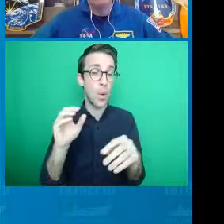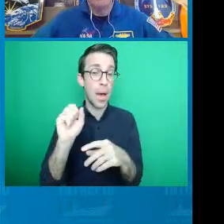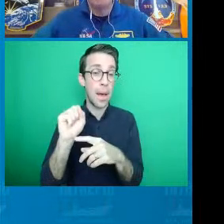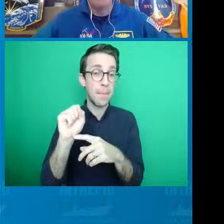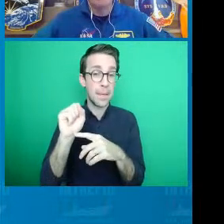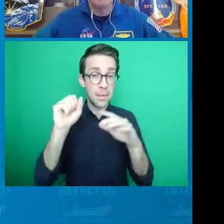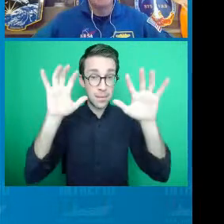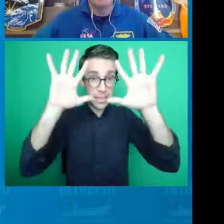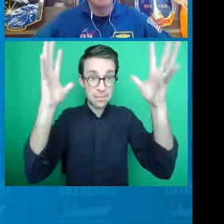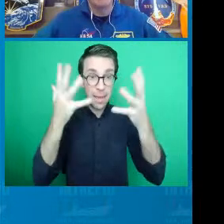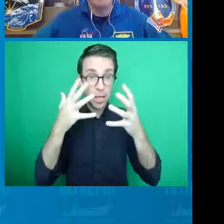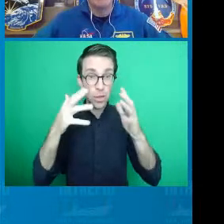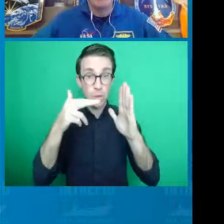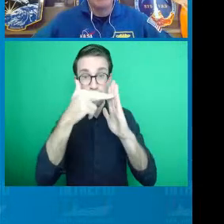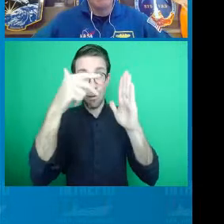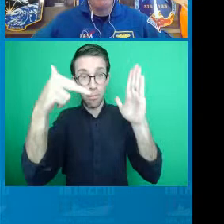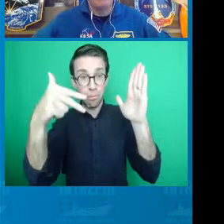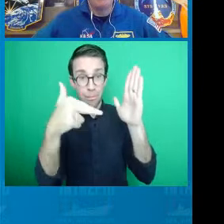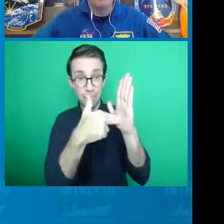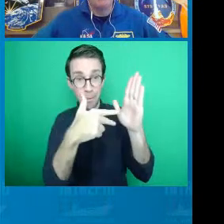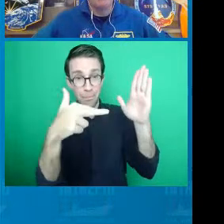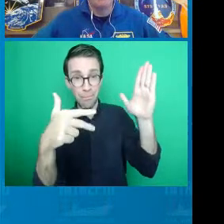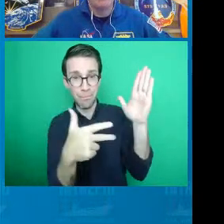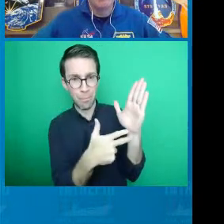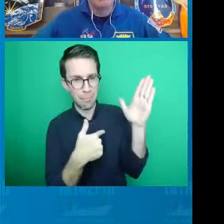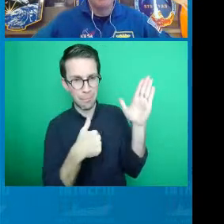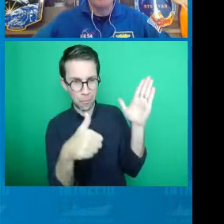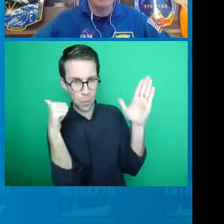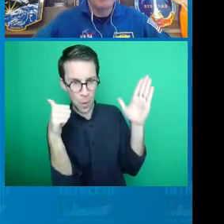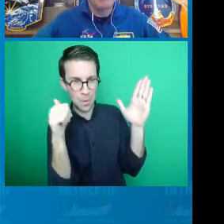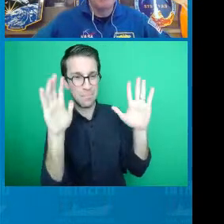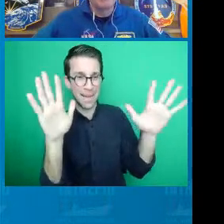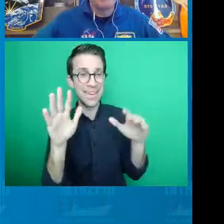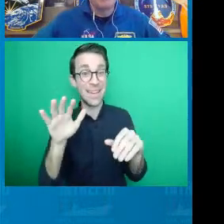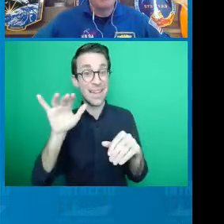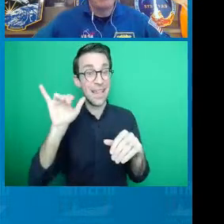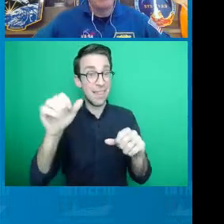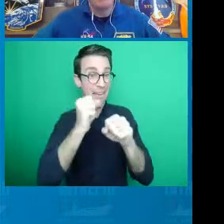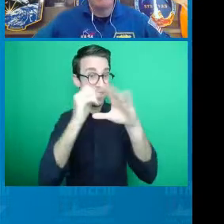know what we'll find when we'll get there, and that vision still excites me.